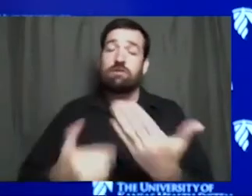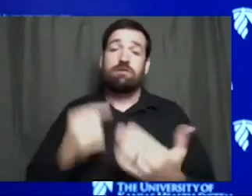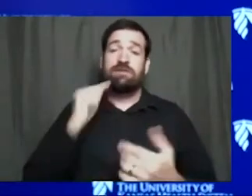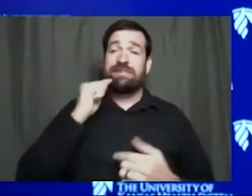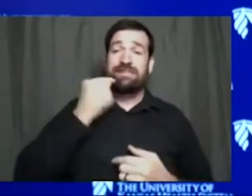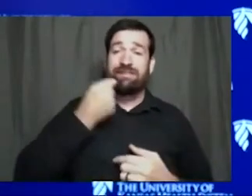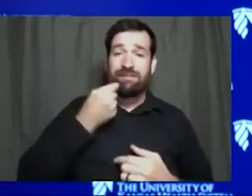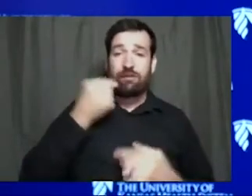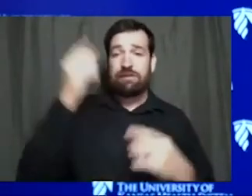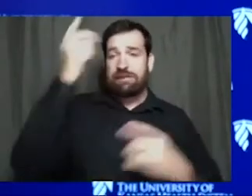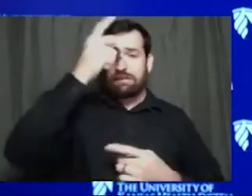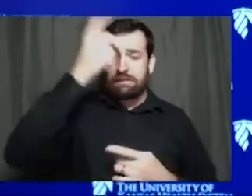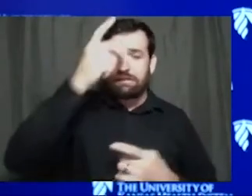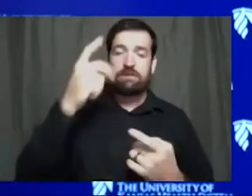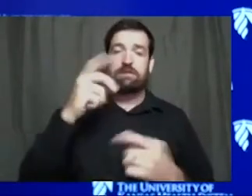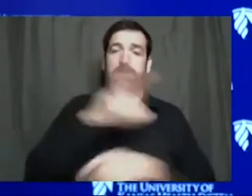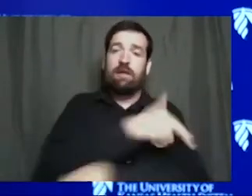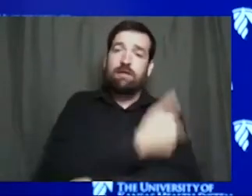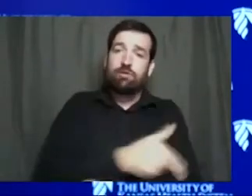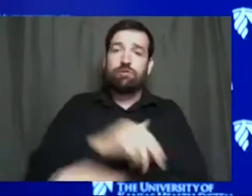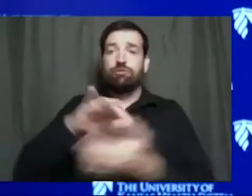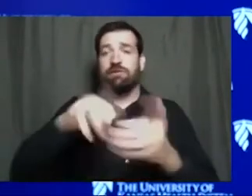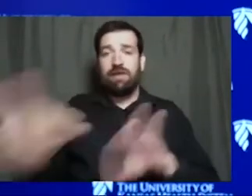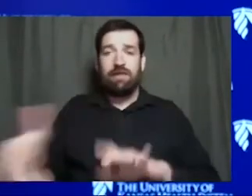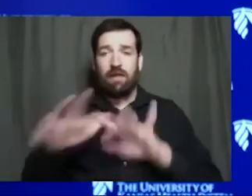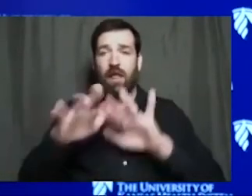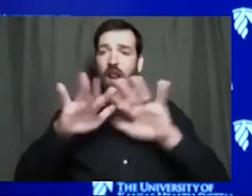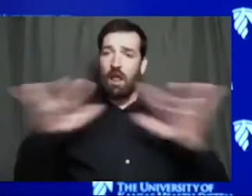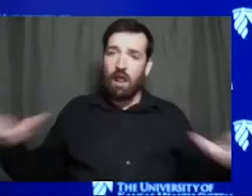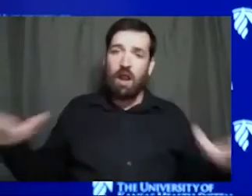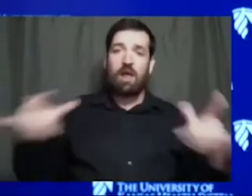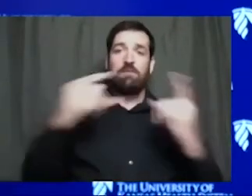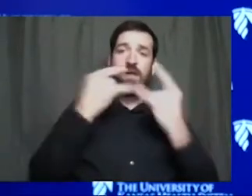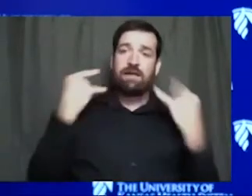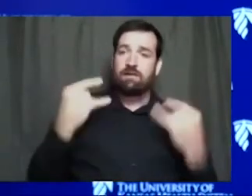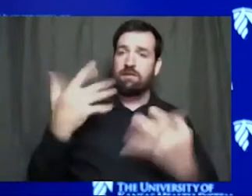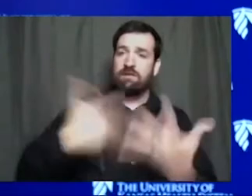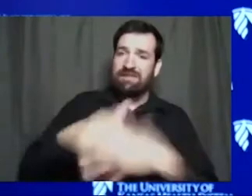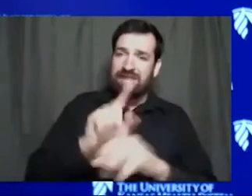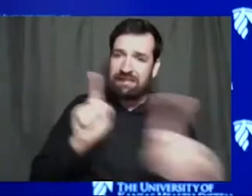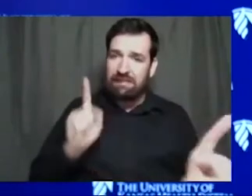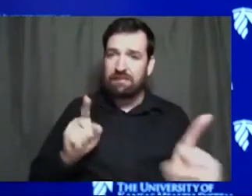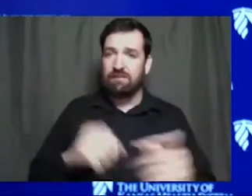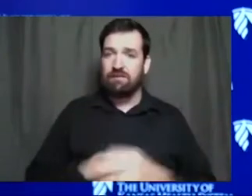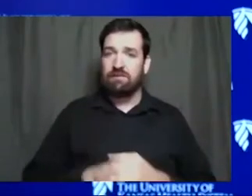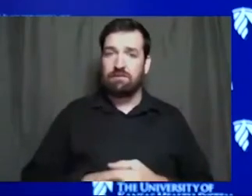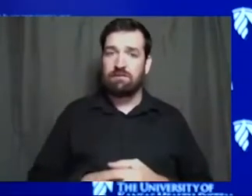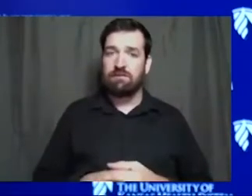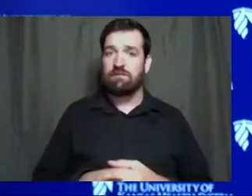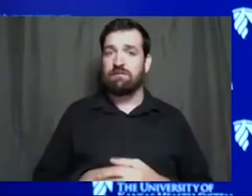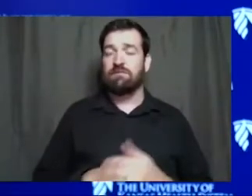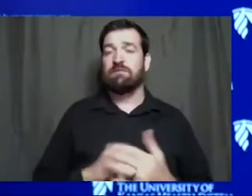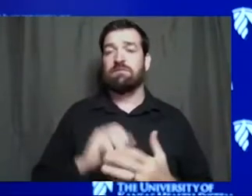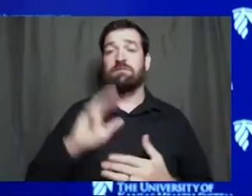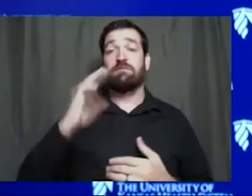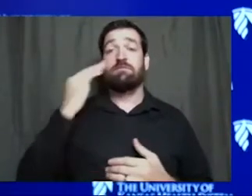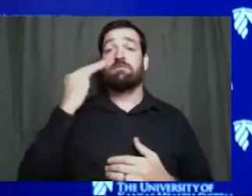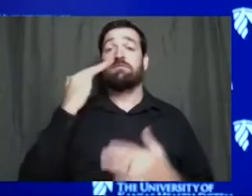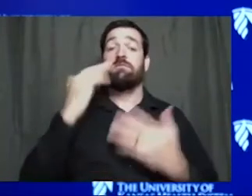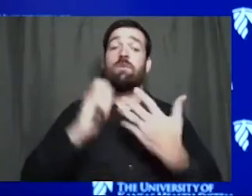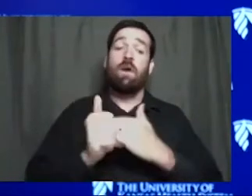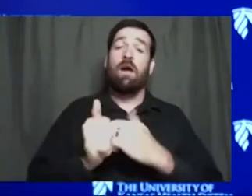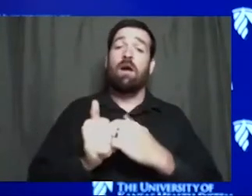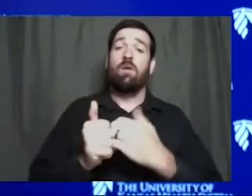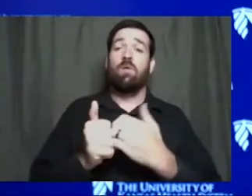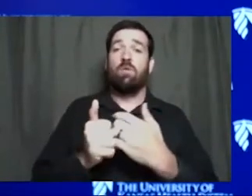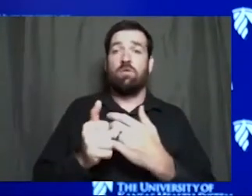hospitalization, death, but it's also those other things, masking, distancing. We know that we know how to create a safe environment